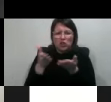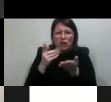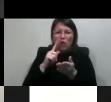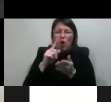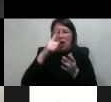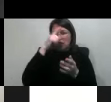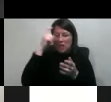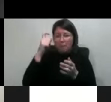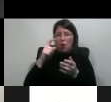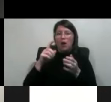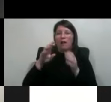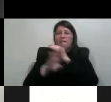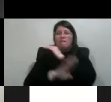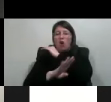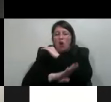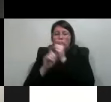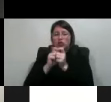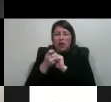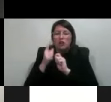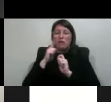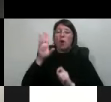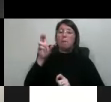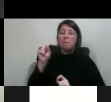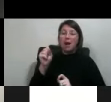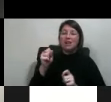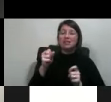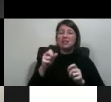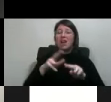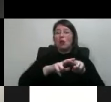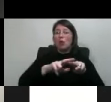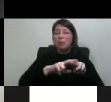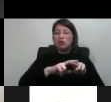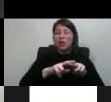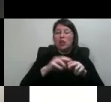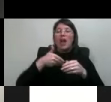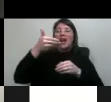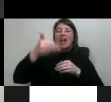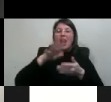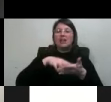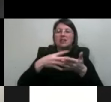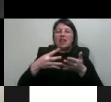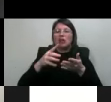changes. And for bus and rapid transit, the next schedule change would be in mid-June.